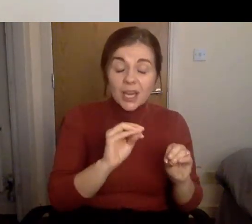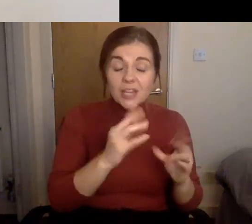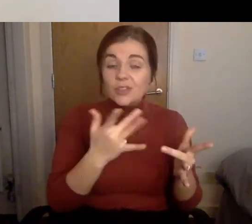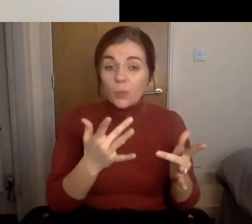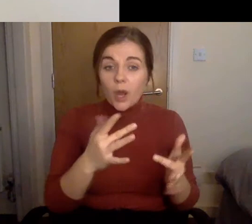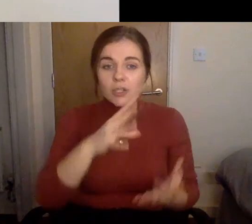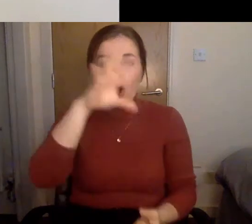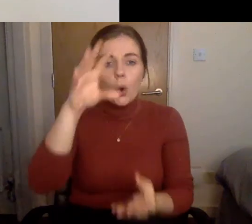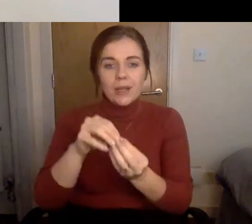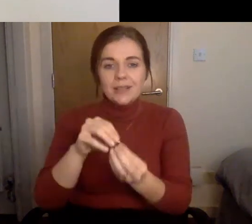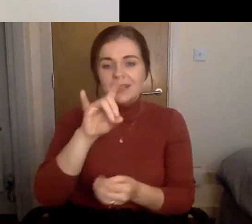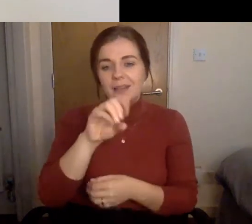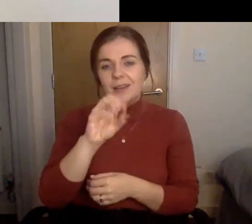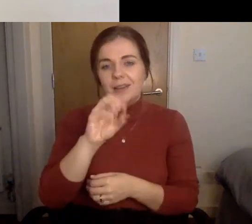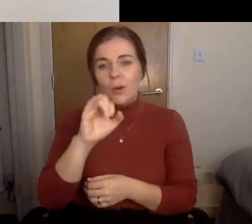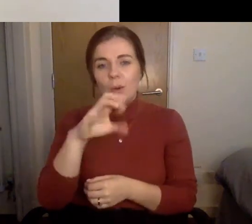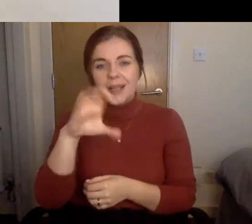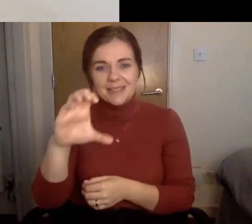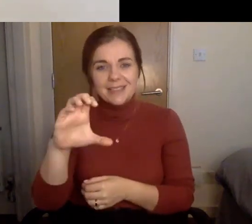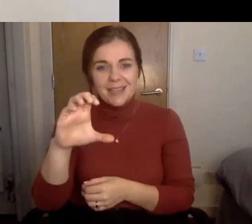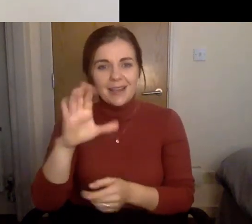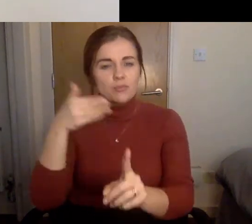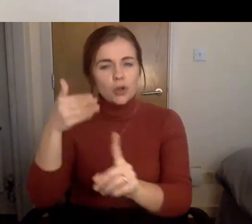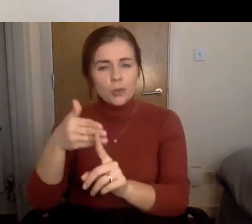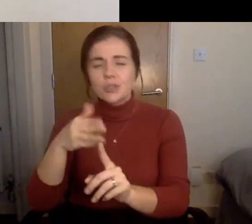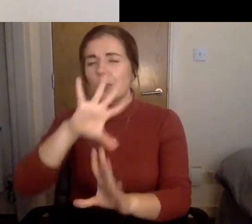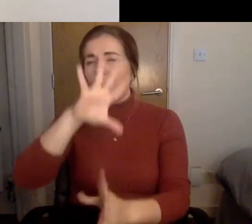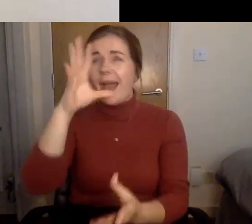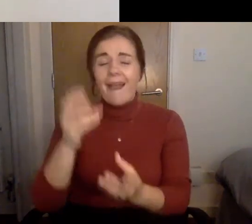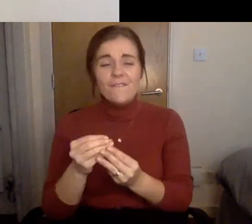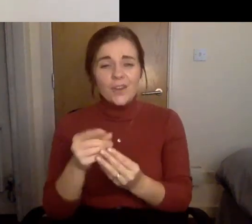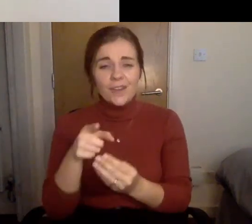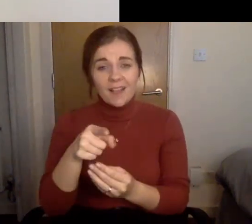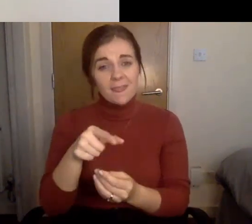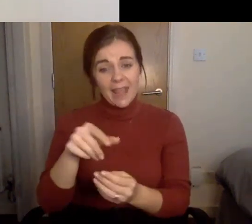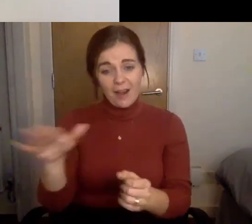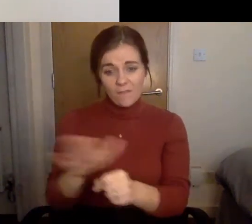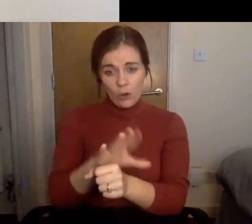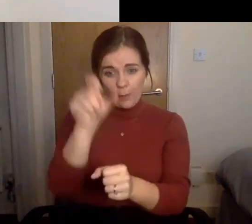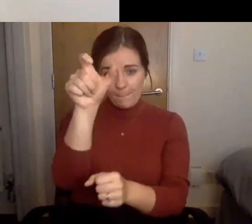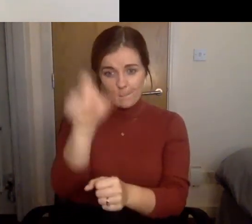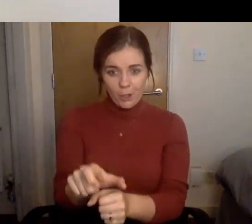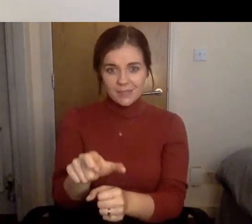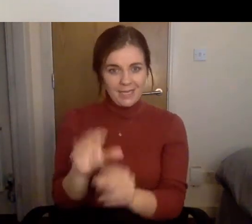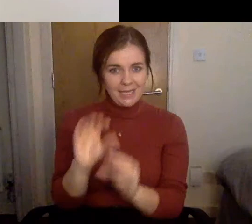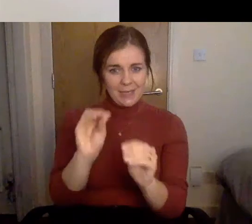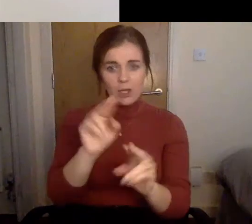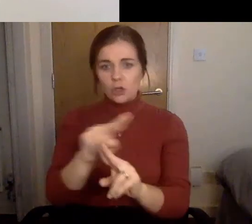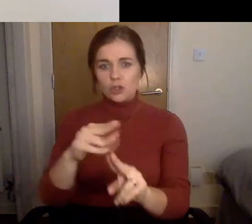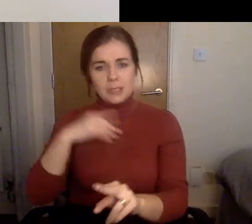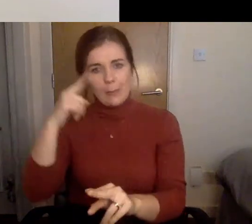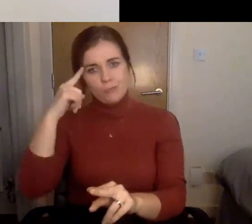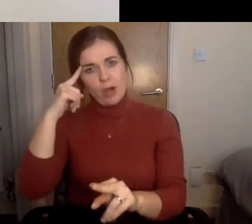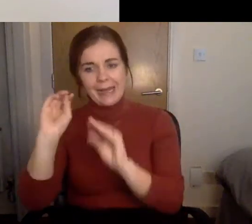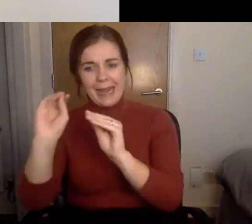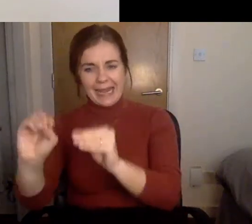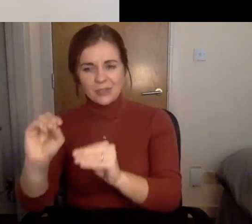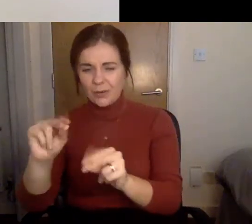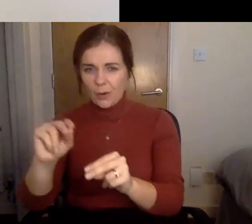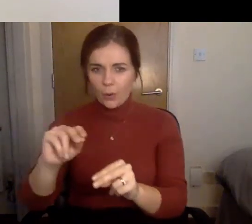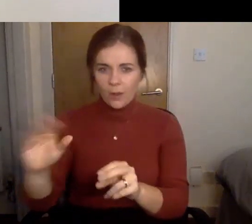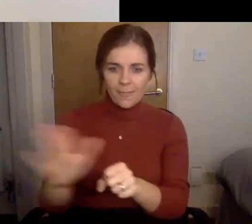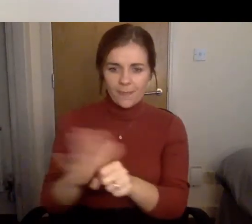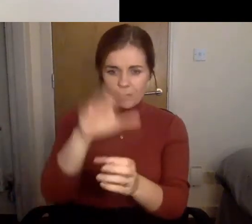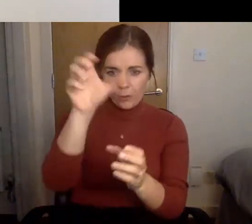holistic education. So everything, their whole person is being educated, not just their brain. So asking